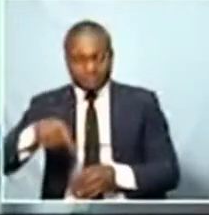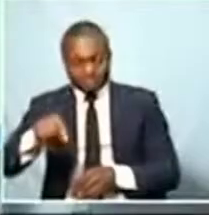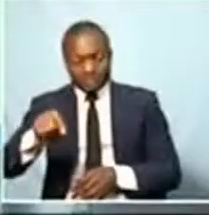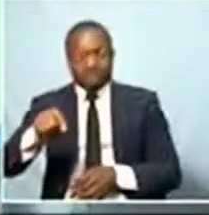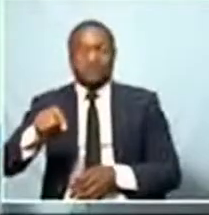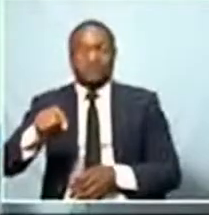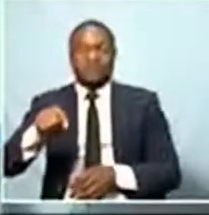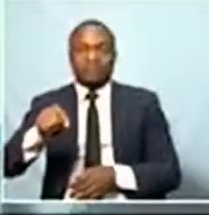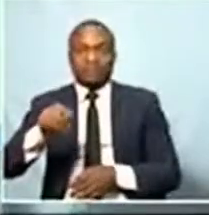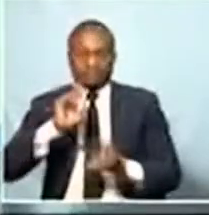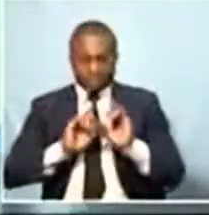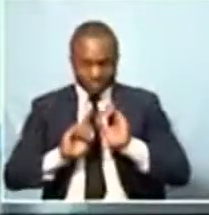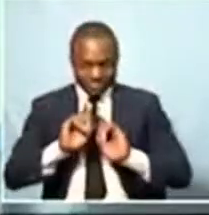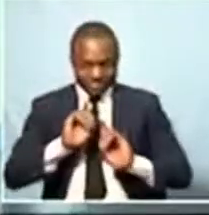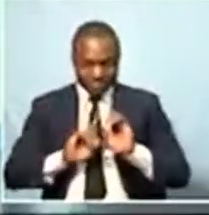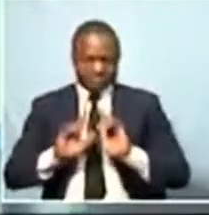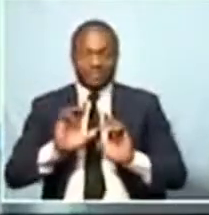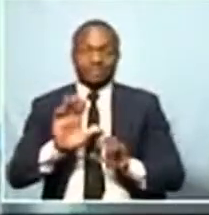interaction.